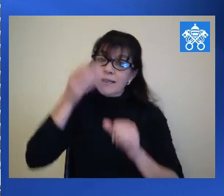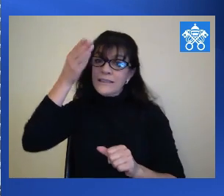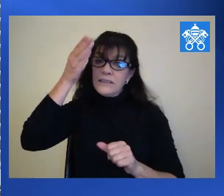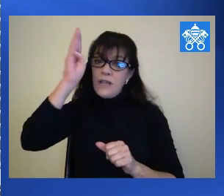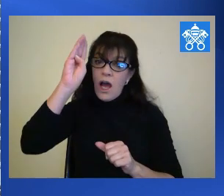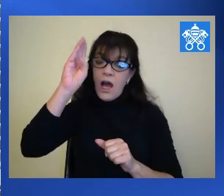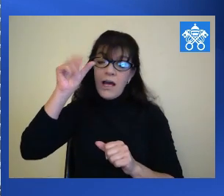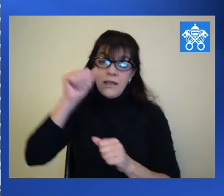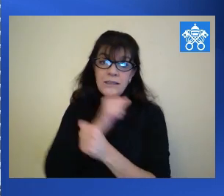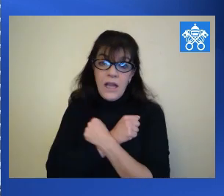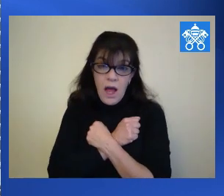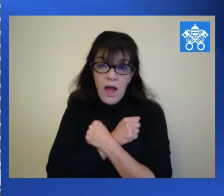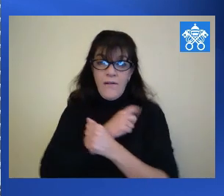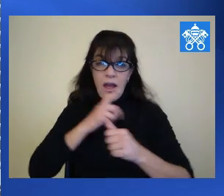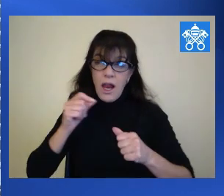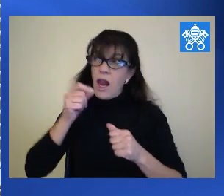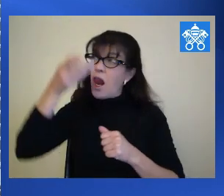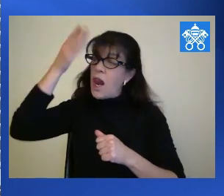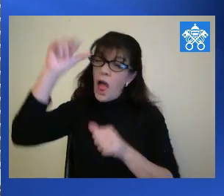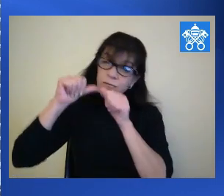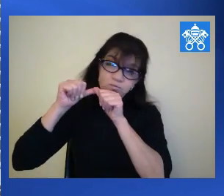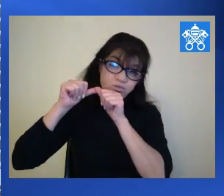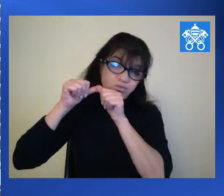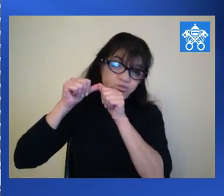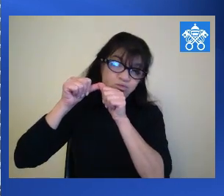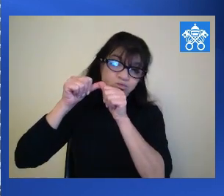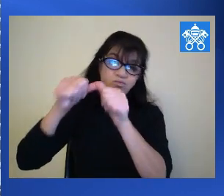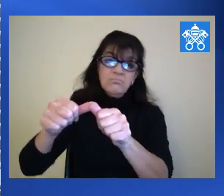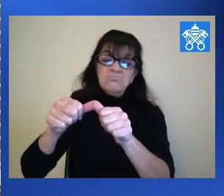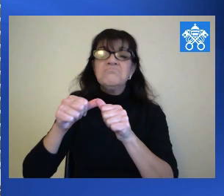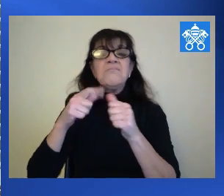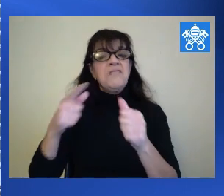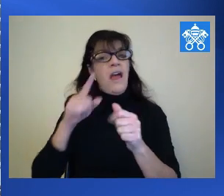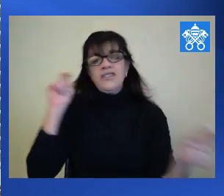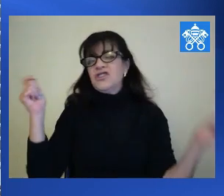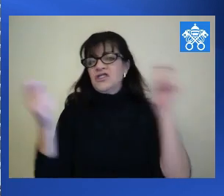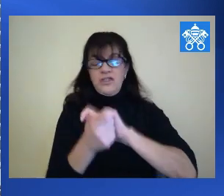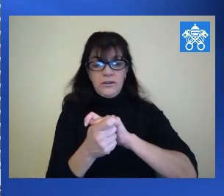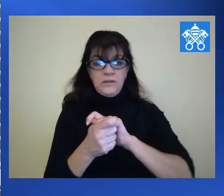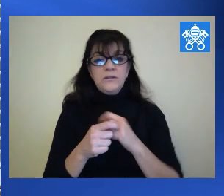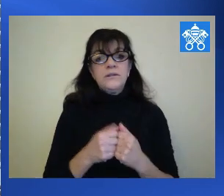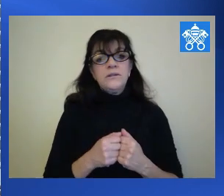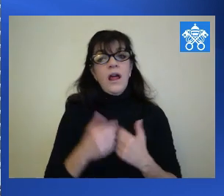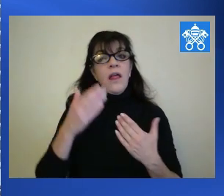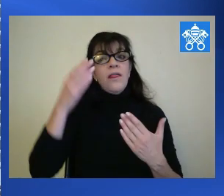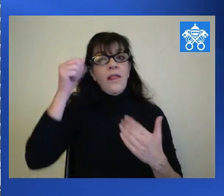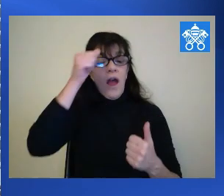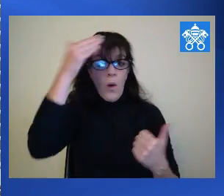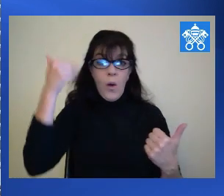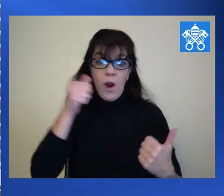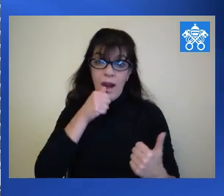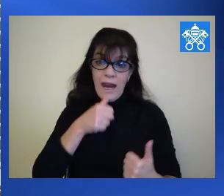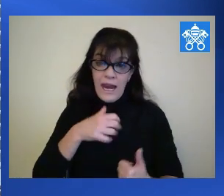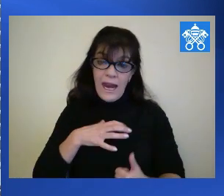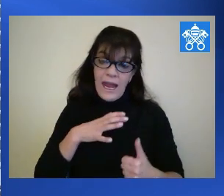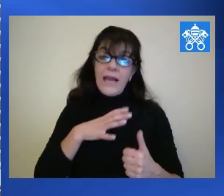because God's love is faithful, it's persevering, it never changes. May Our Lady, Servant of the